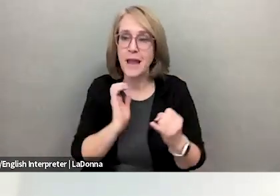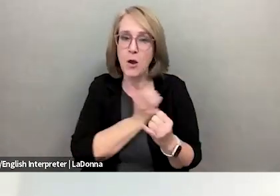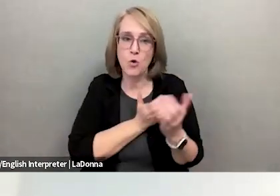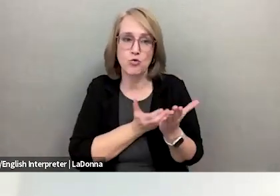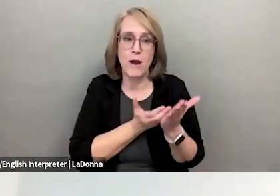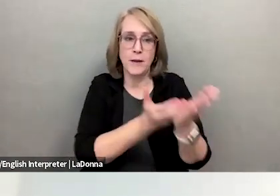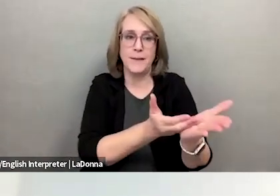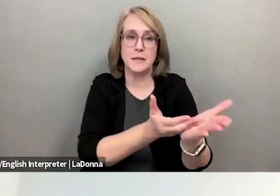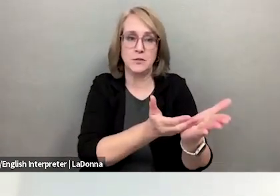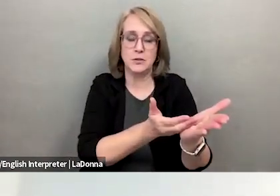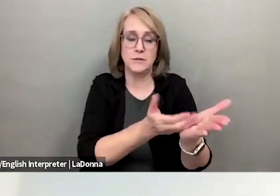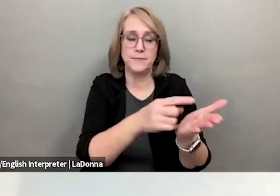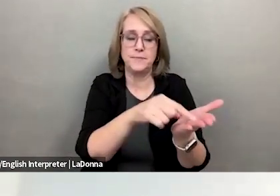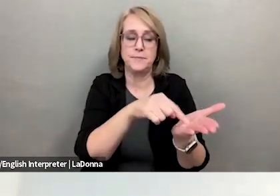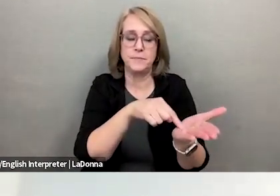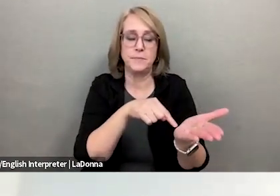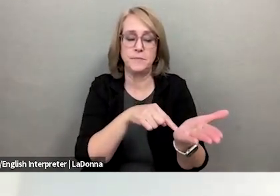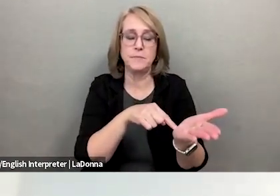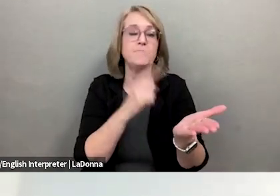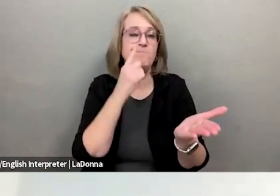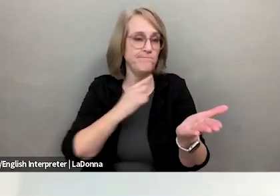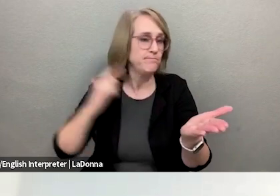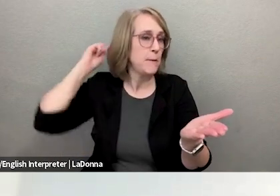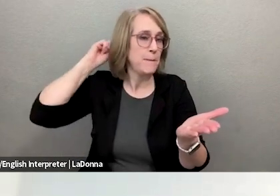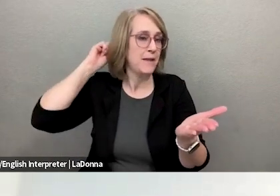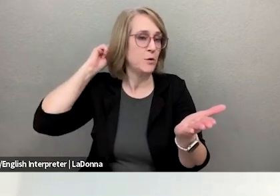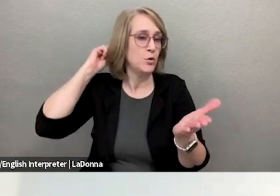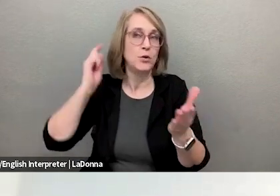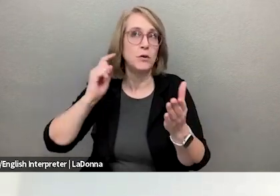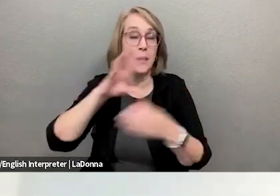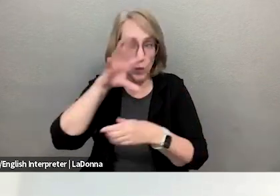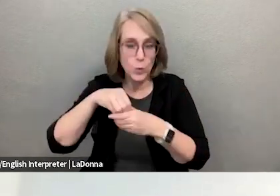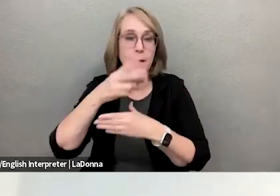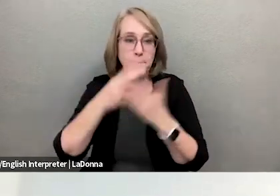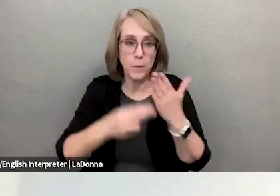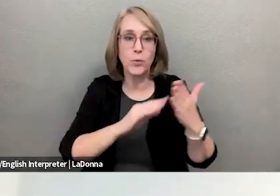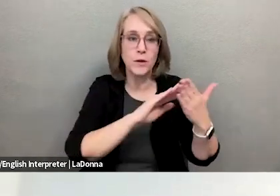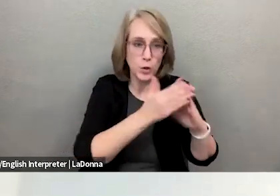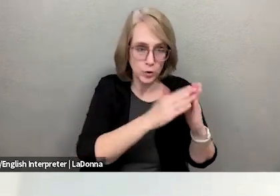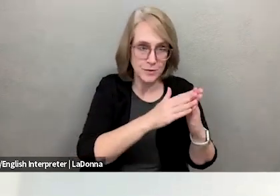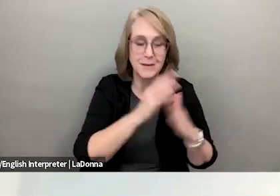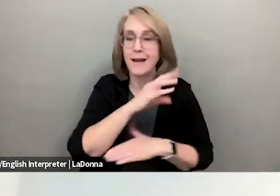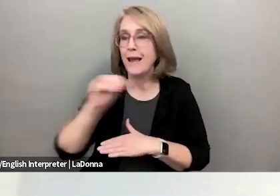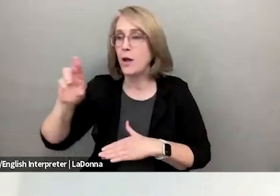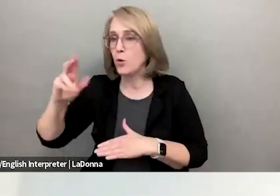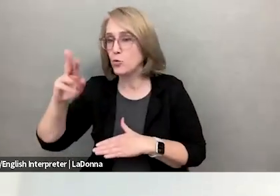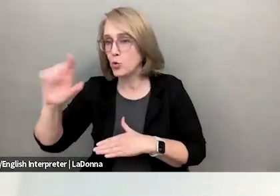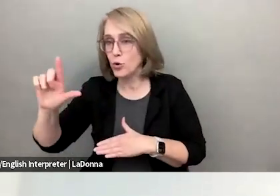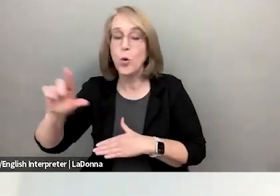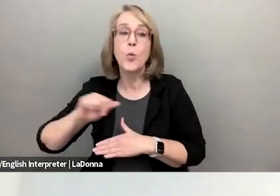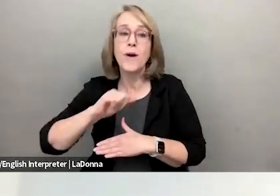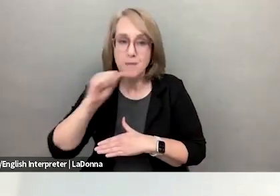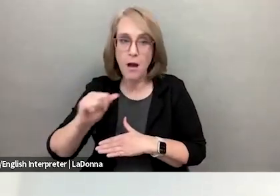recommendations so that we're being inclusive of rural and not creating